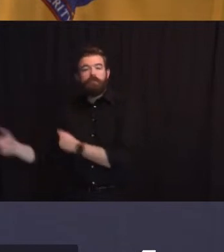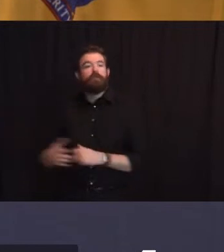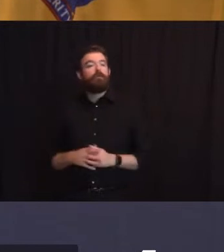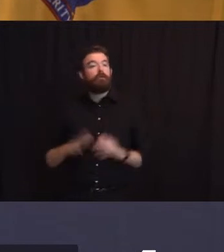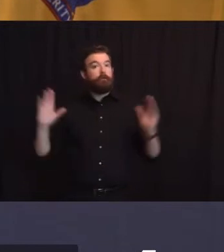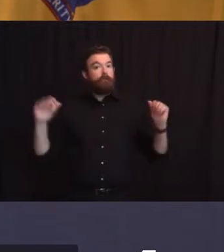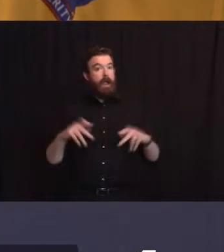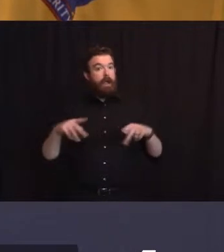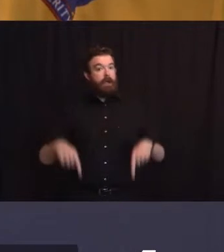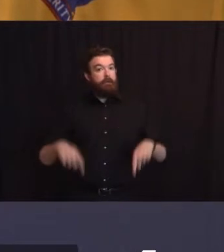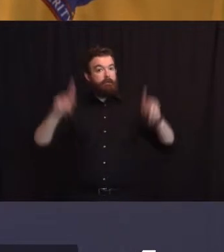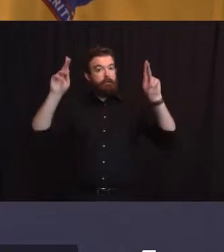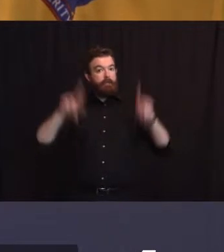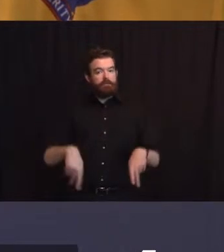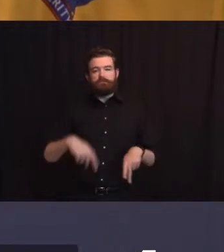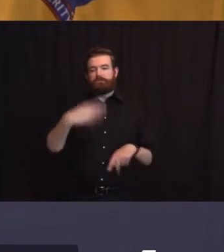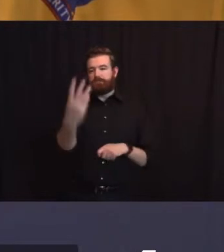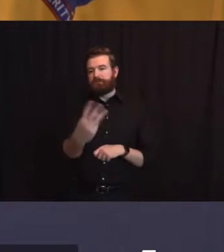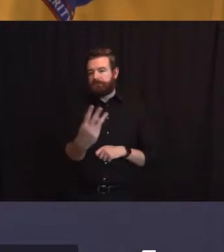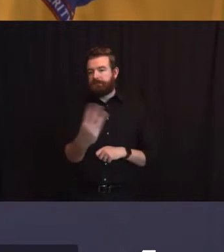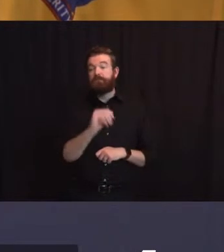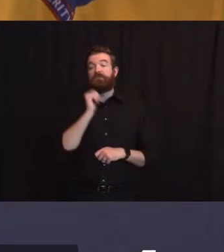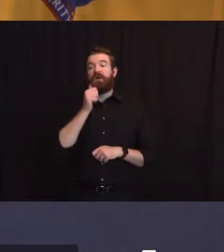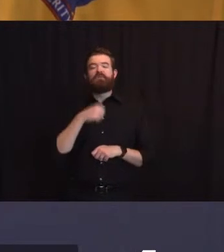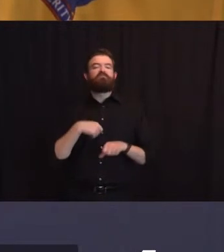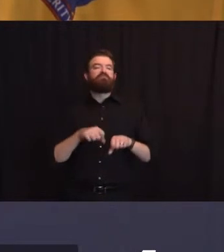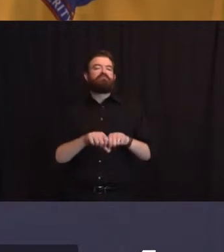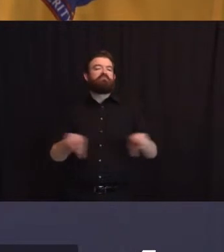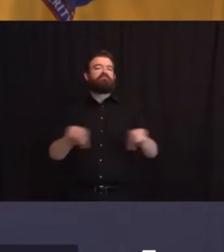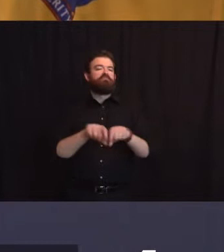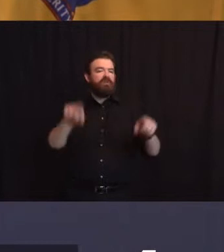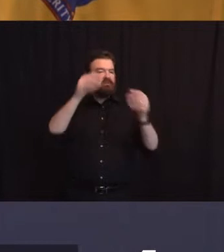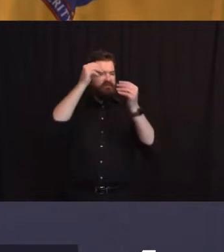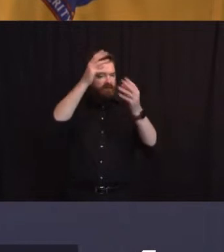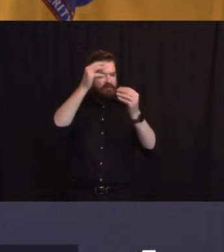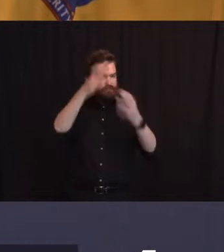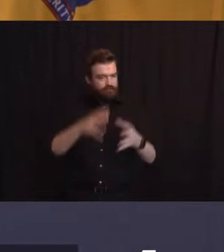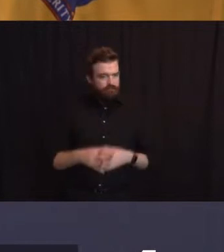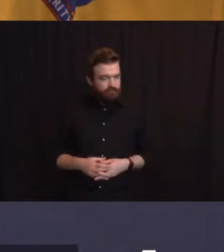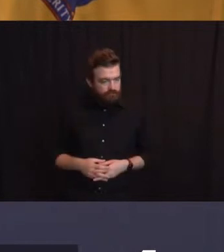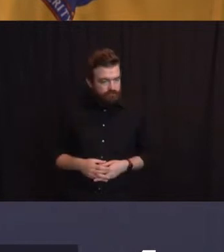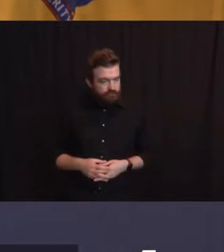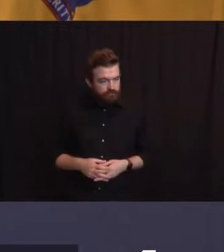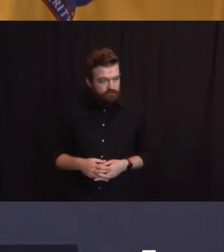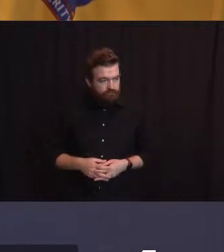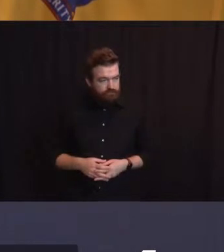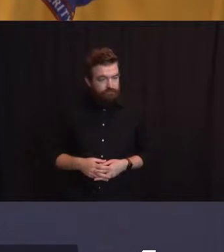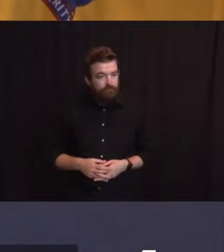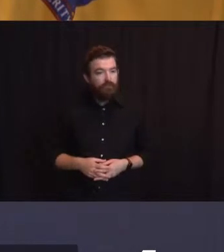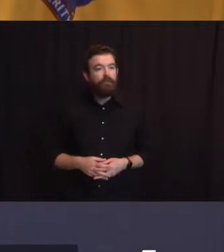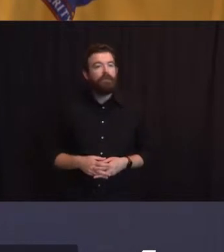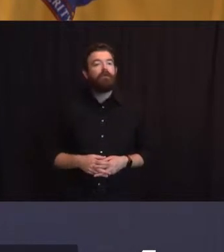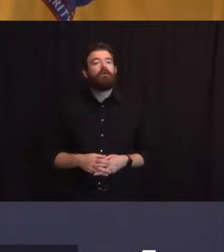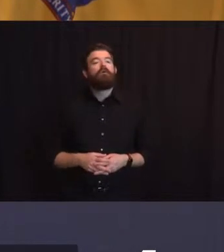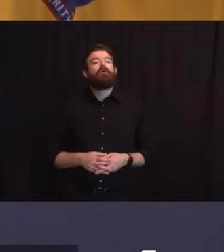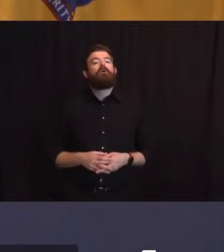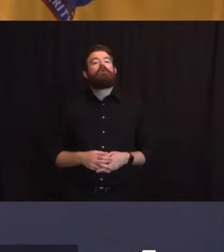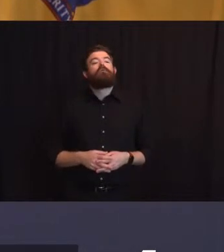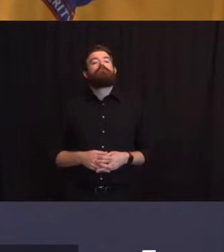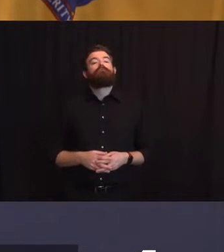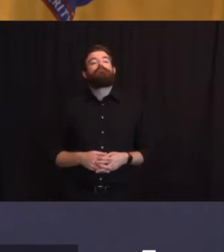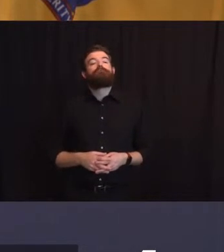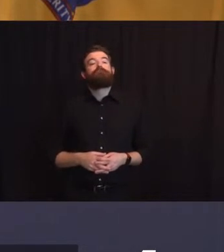we got a few things baking, which hopefully will be consistent with the reasons why we're on the road. We'll leave it at that. Is that fair to